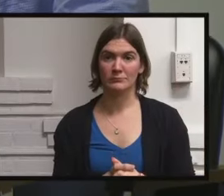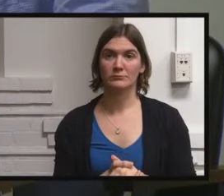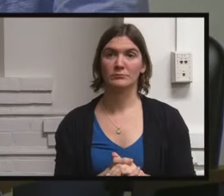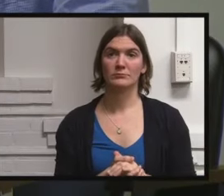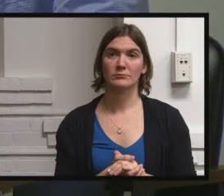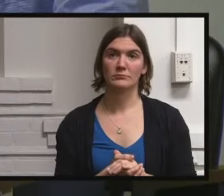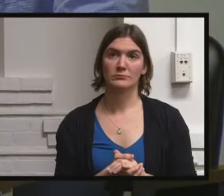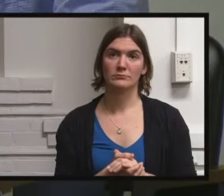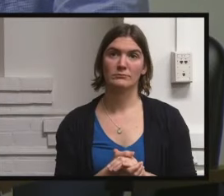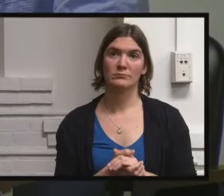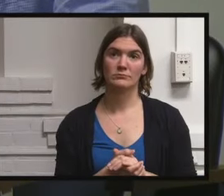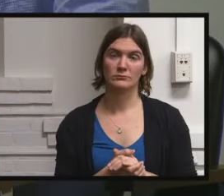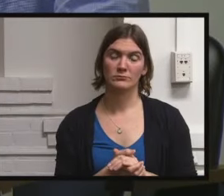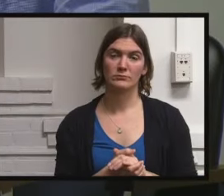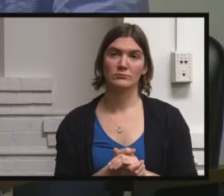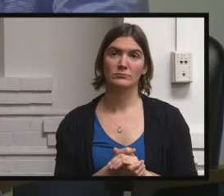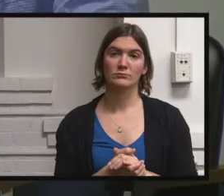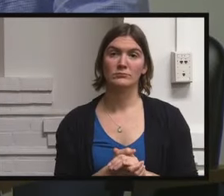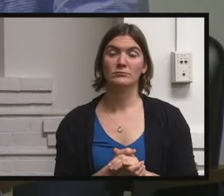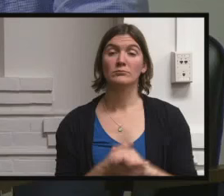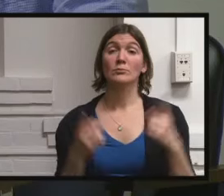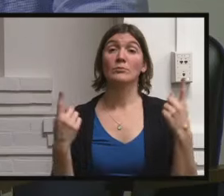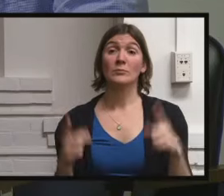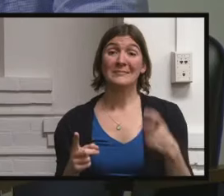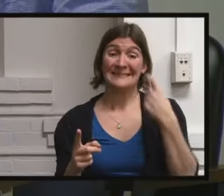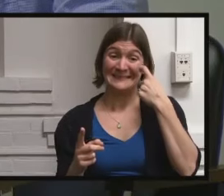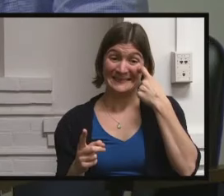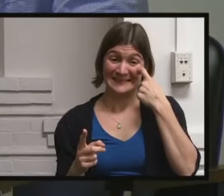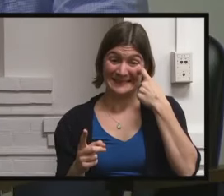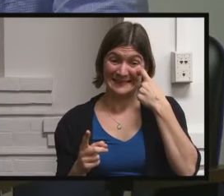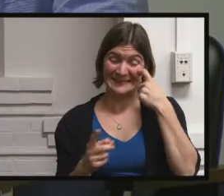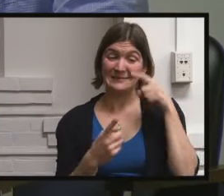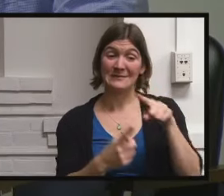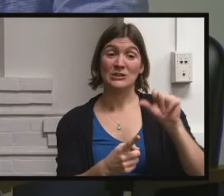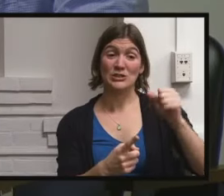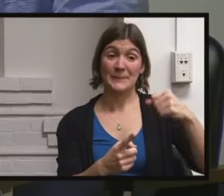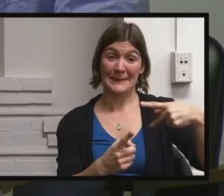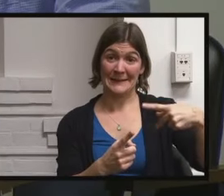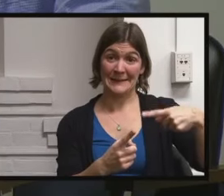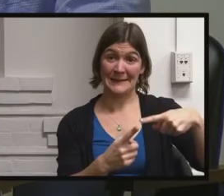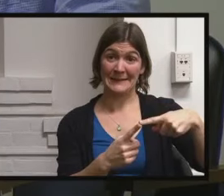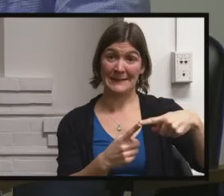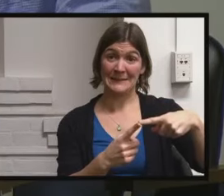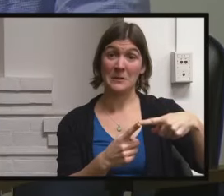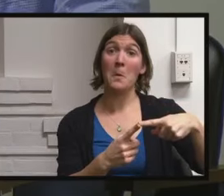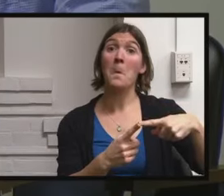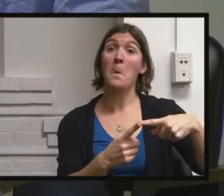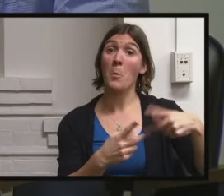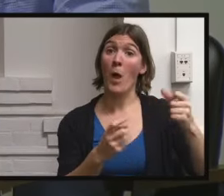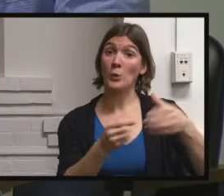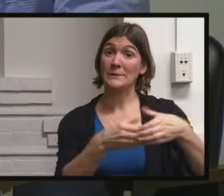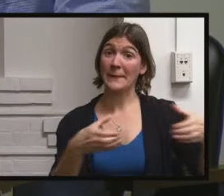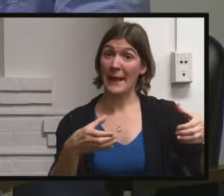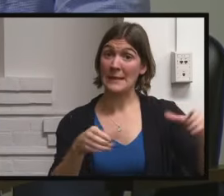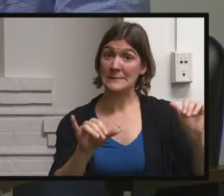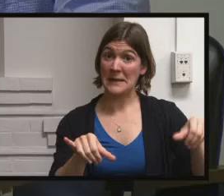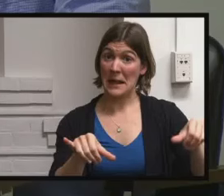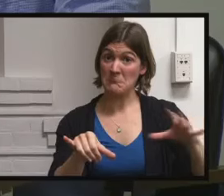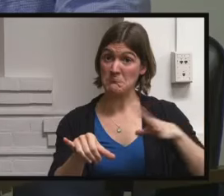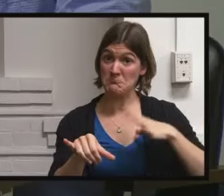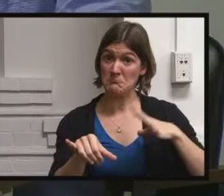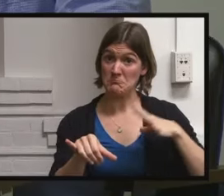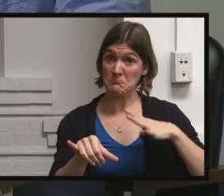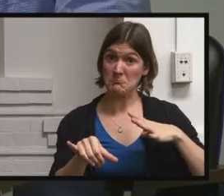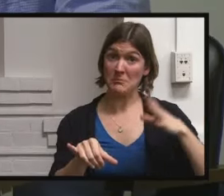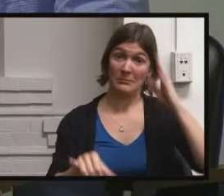Recently, and in association with this project, the Brattleboro Development Credit Corporation notified the town of